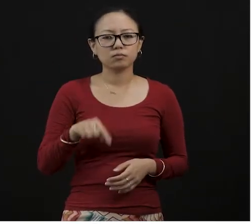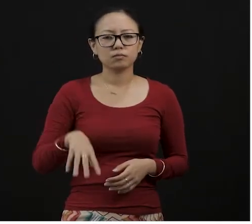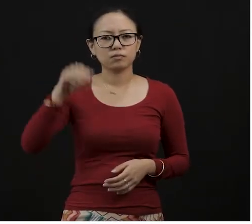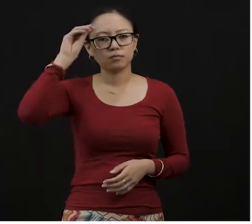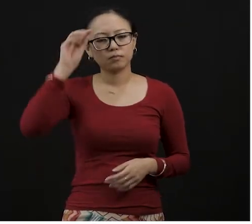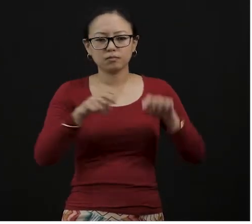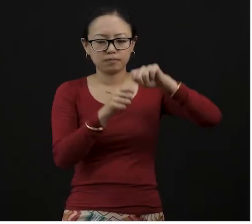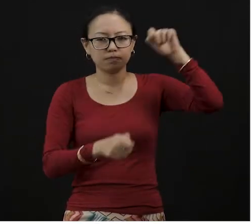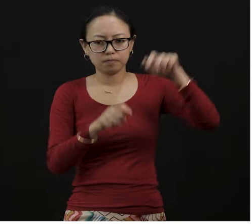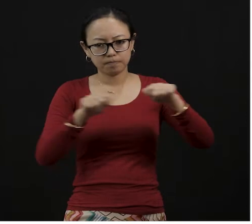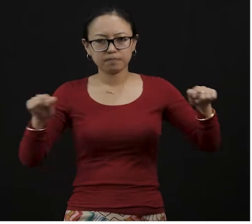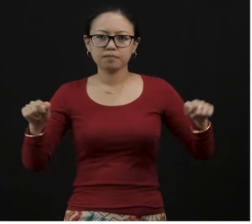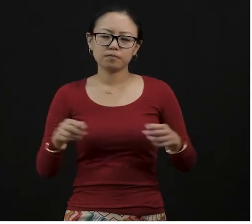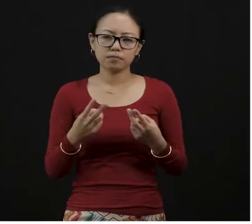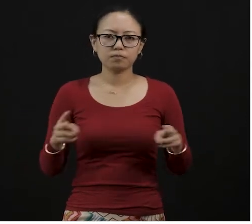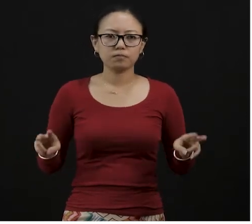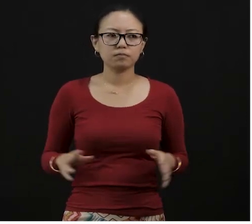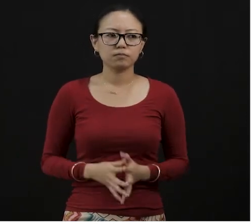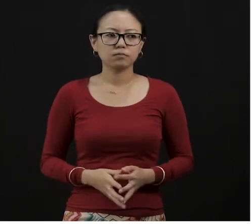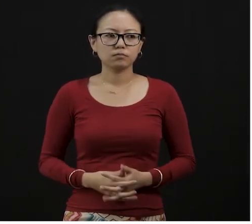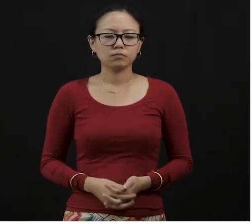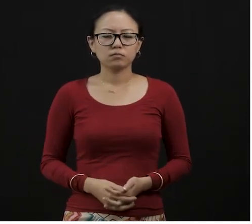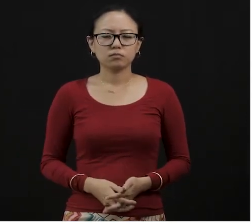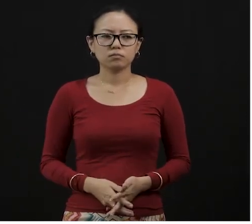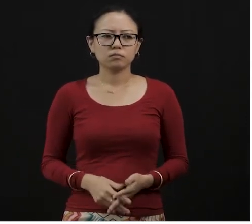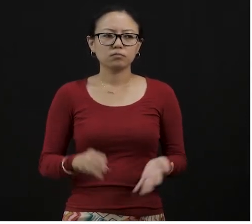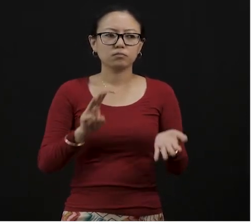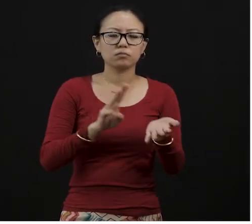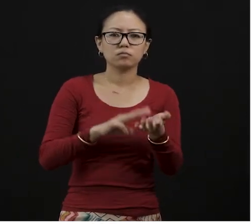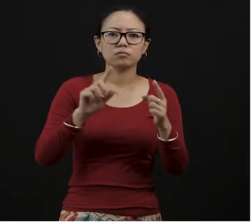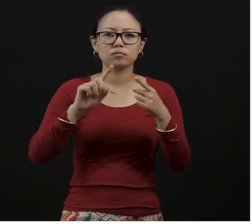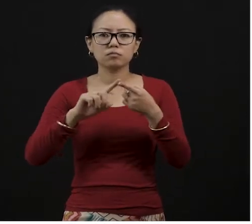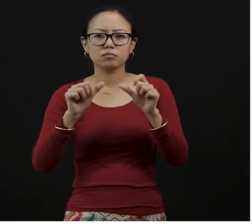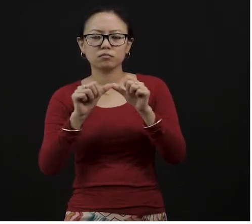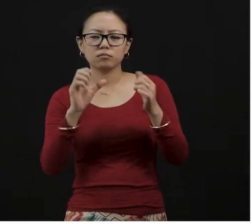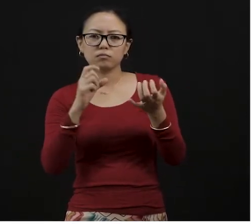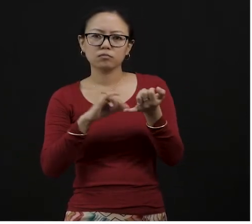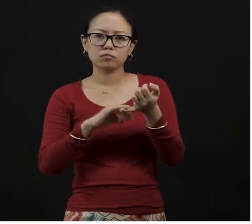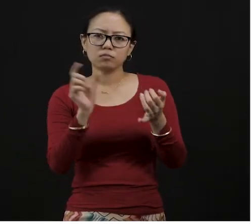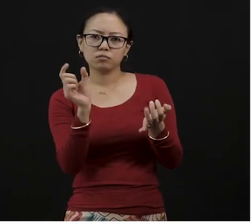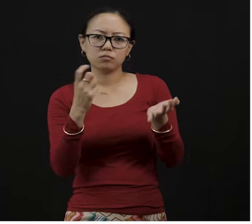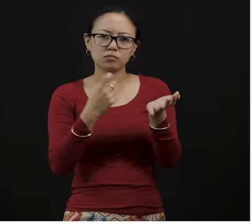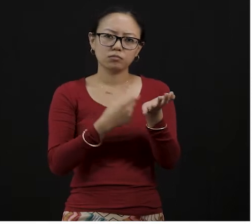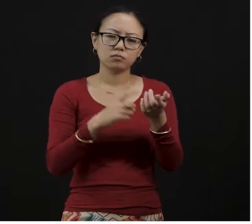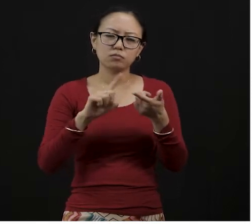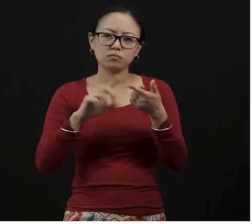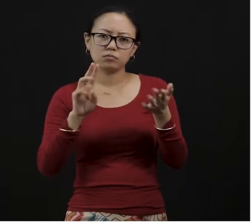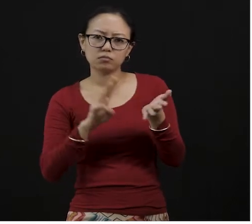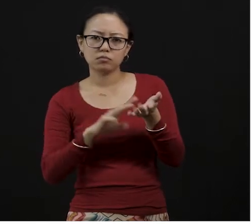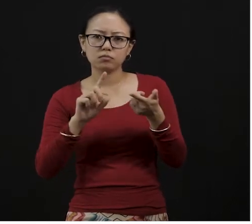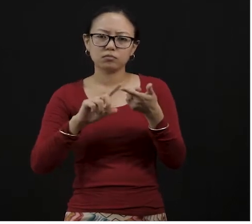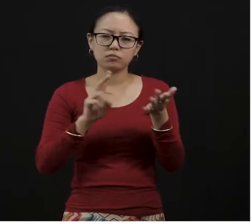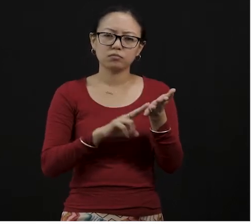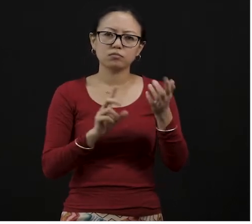a number that shows the size or amount of something. So again, here, measurement can be